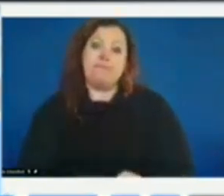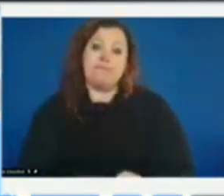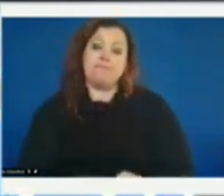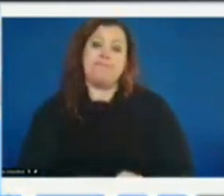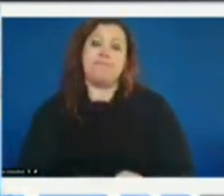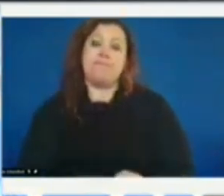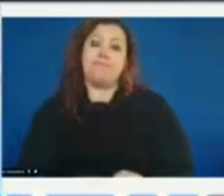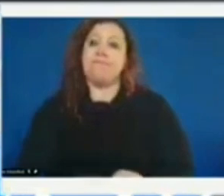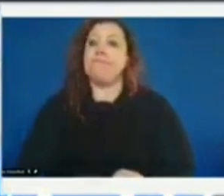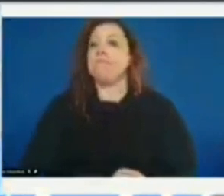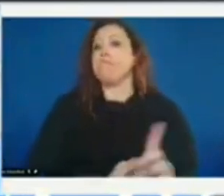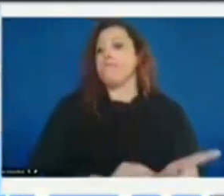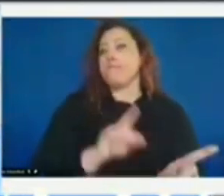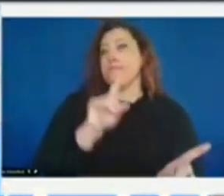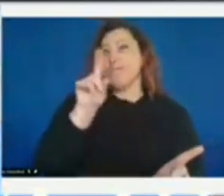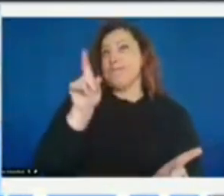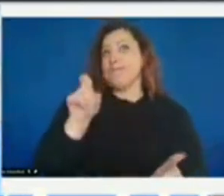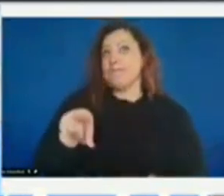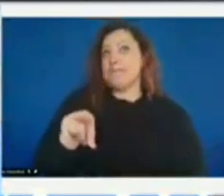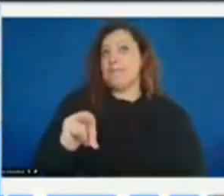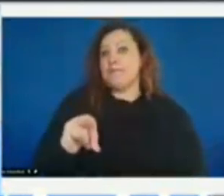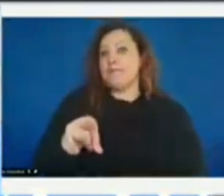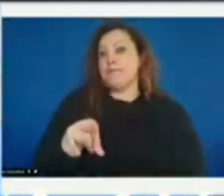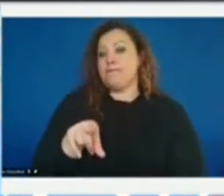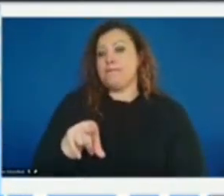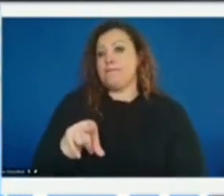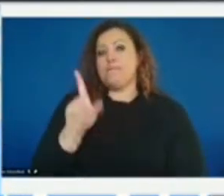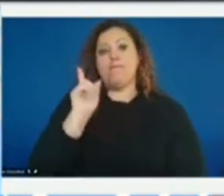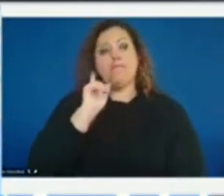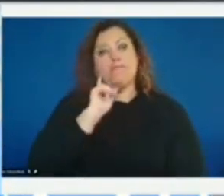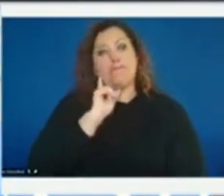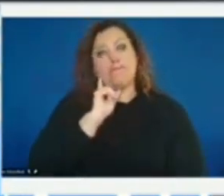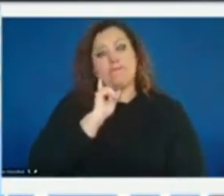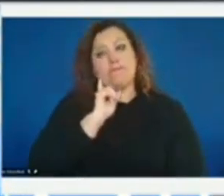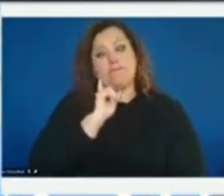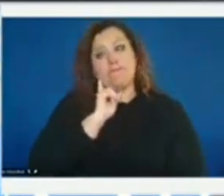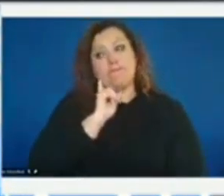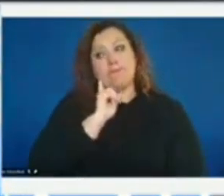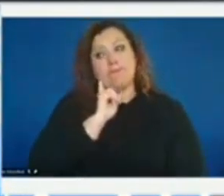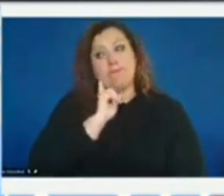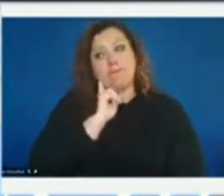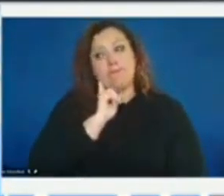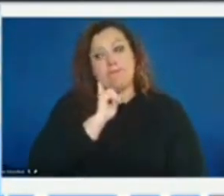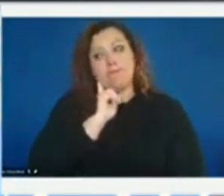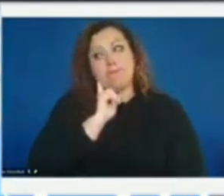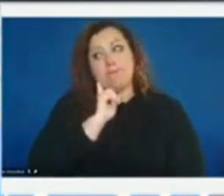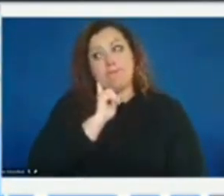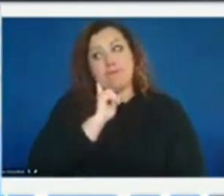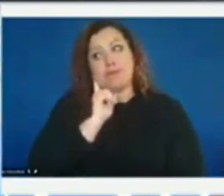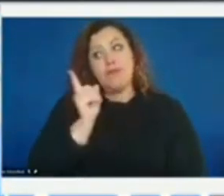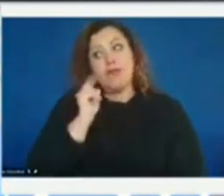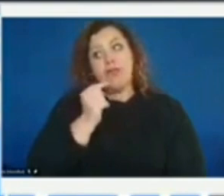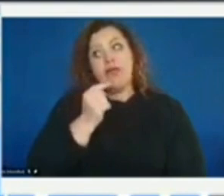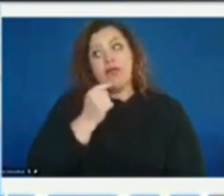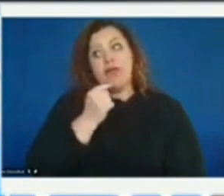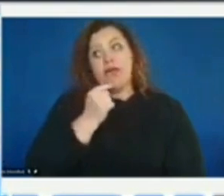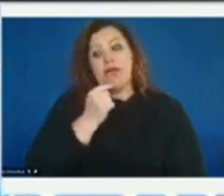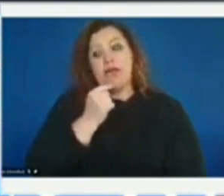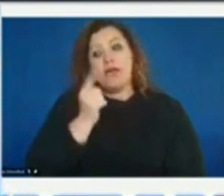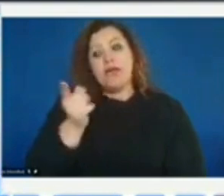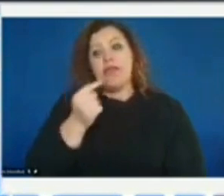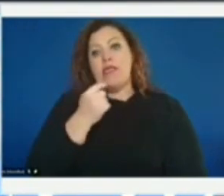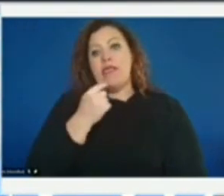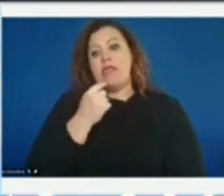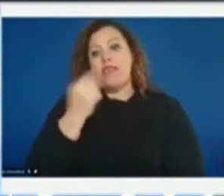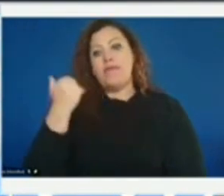In the end of your report, when Chief Jennings was here, he mentioned that the department is going to look at getting drones to help respond to